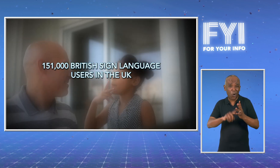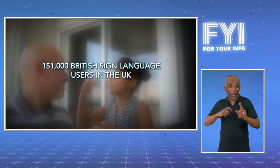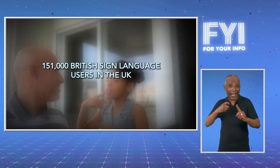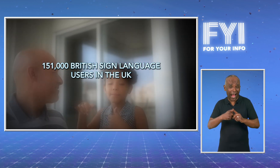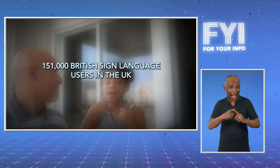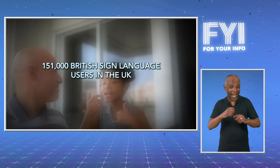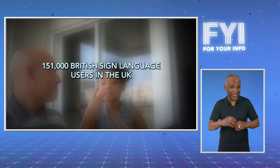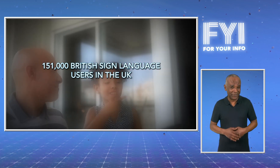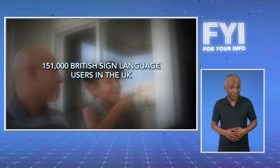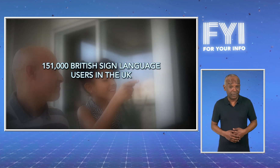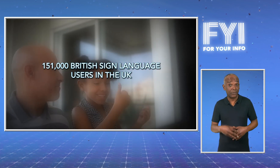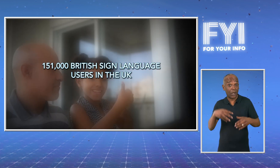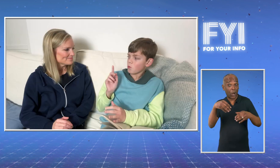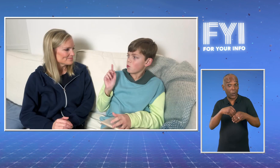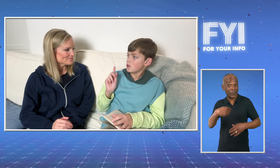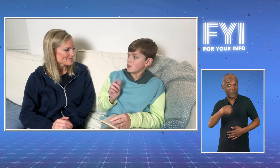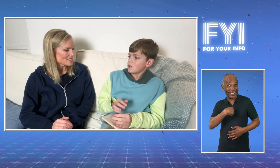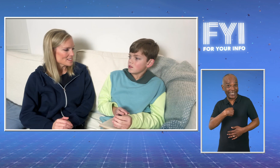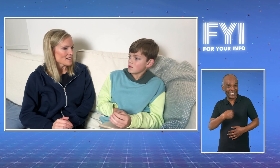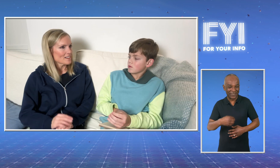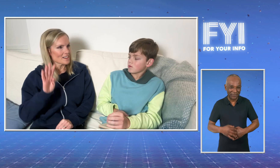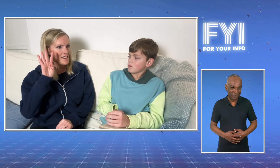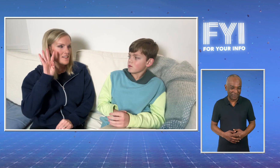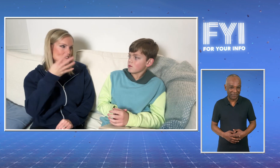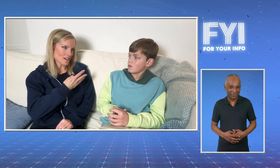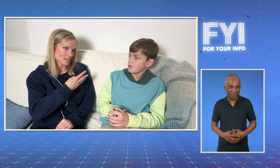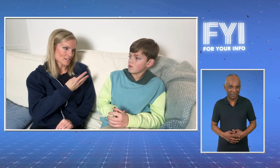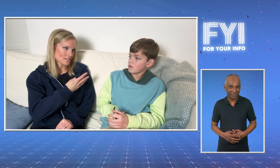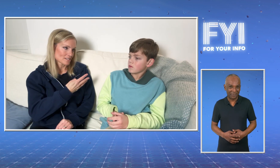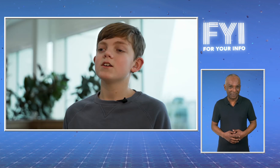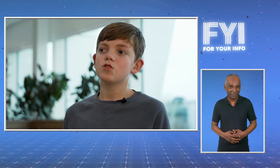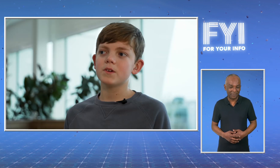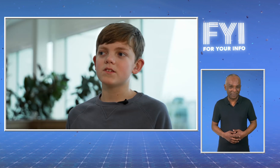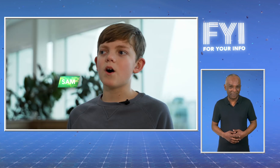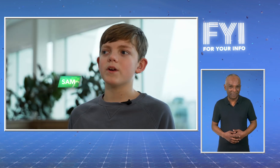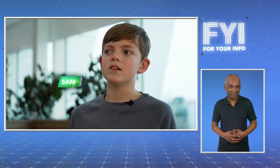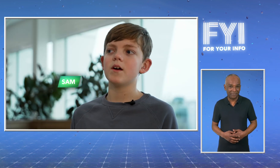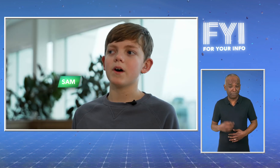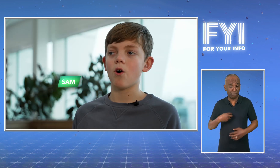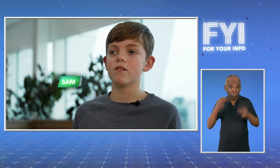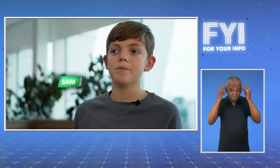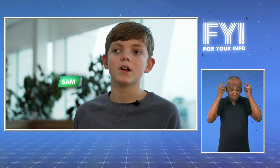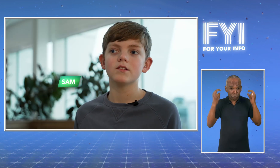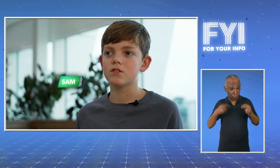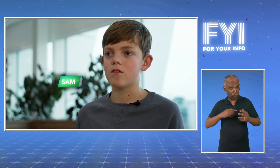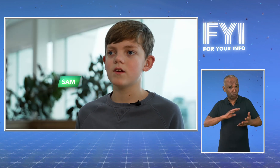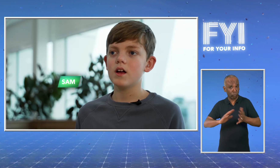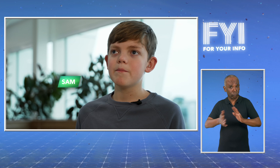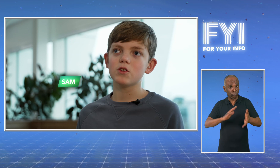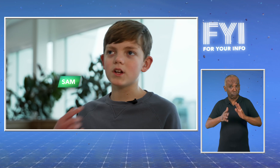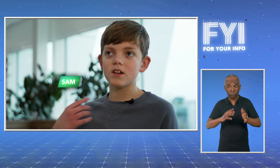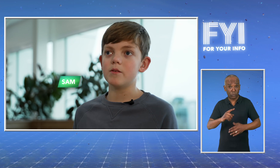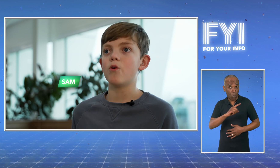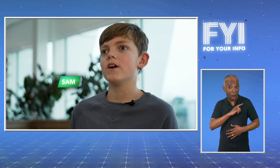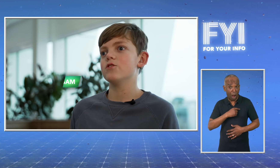151,000 British Sign Language users in the UK, and that includes me. I use BSL when I take my cochlear implants off,